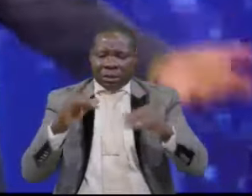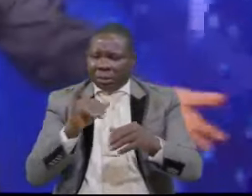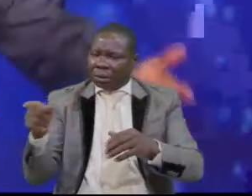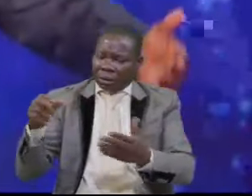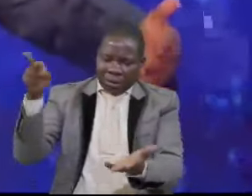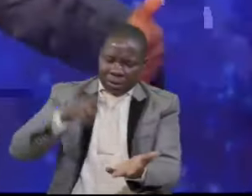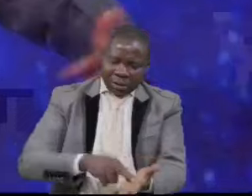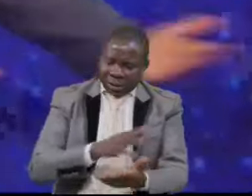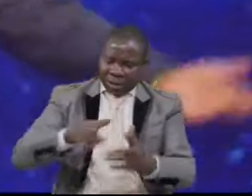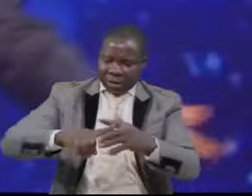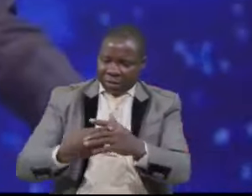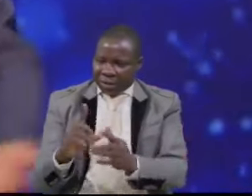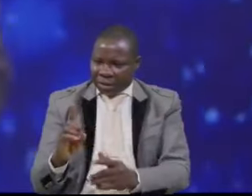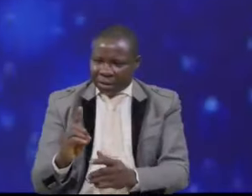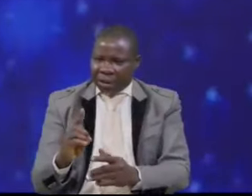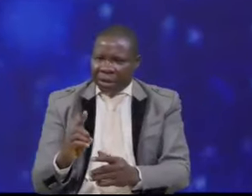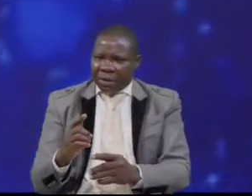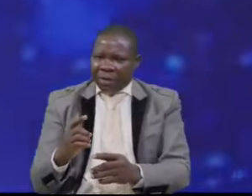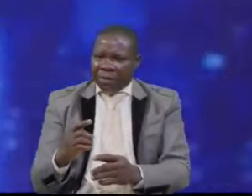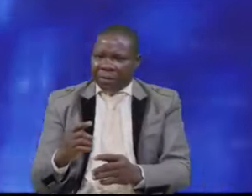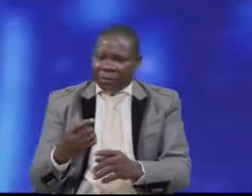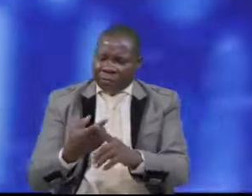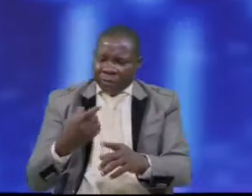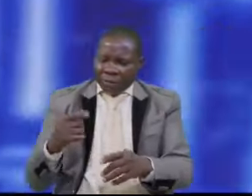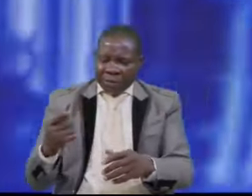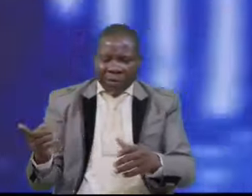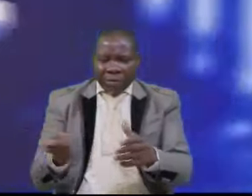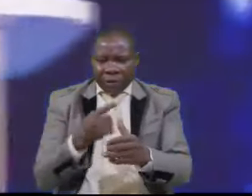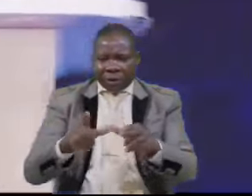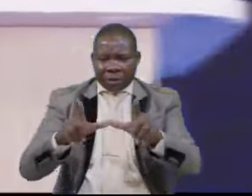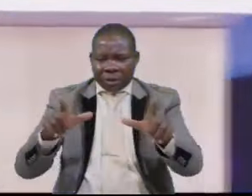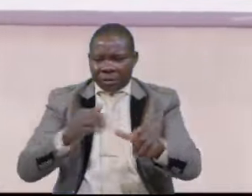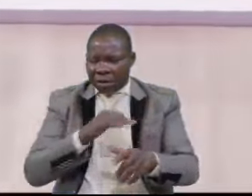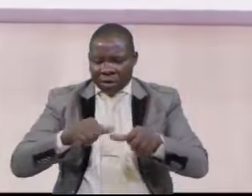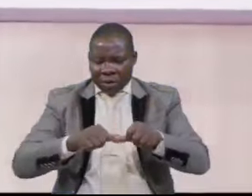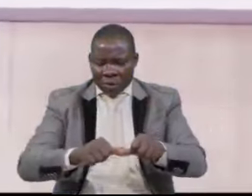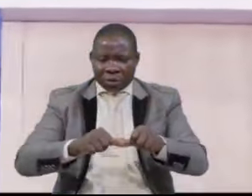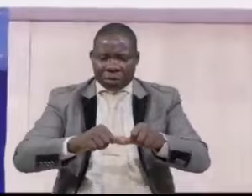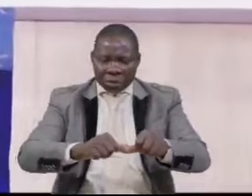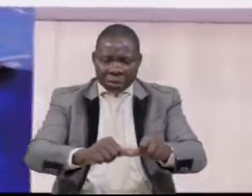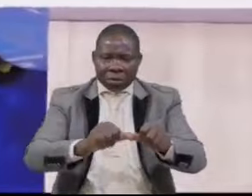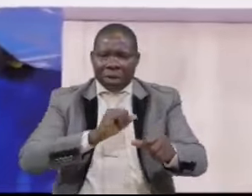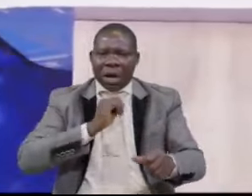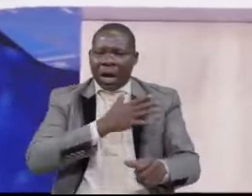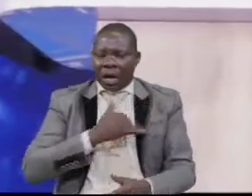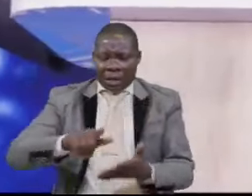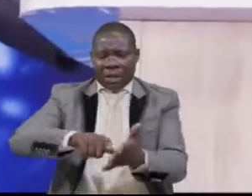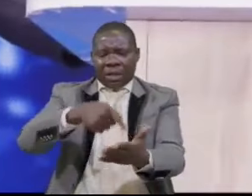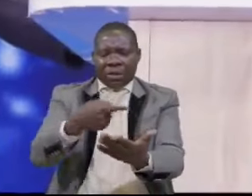the sophomore and the first level, and went on and graduated by the time she